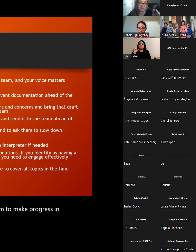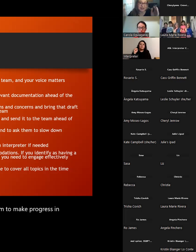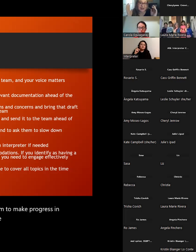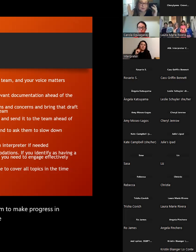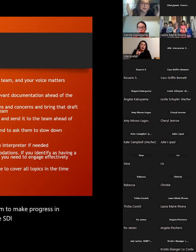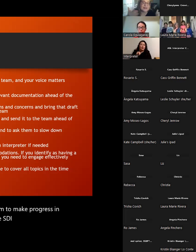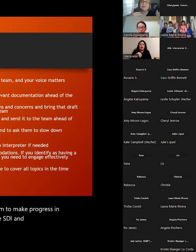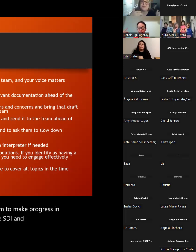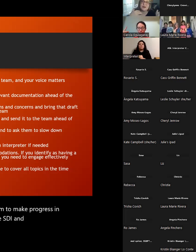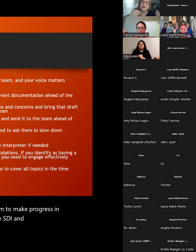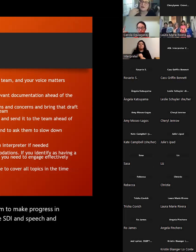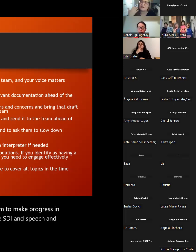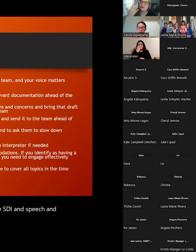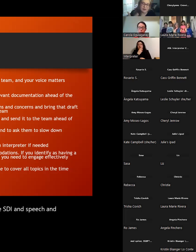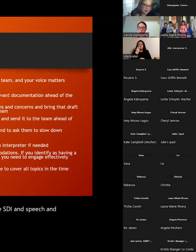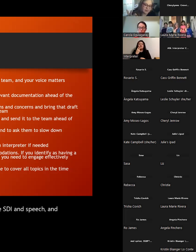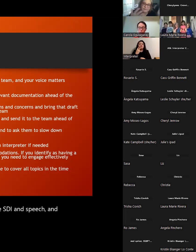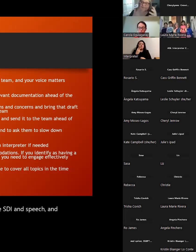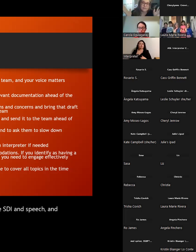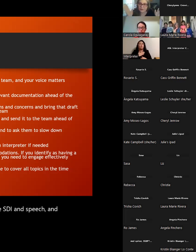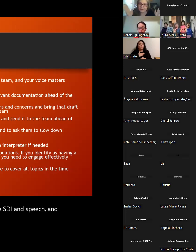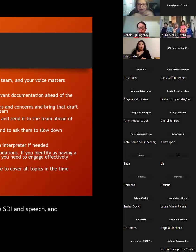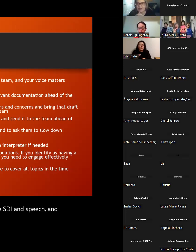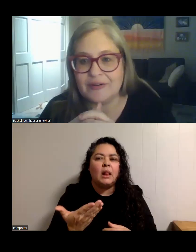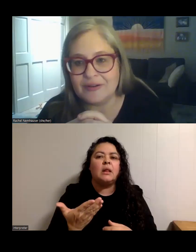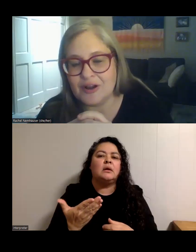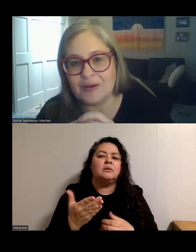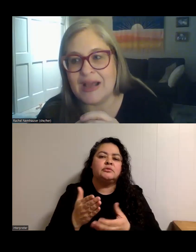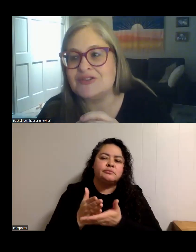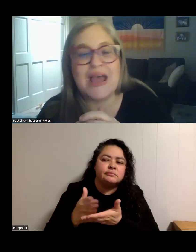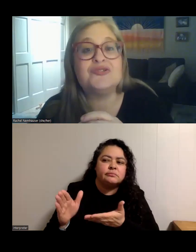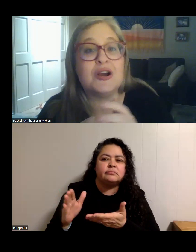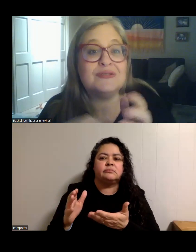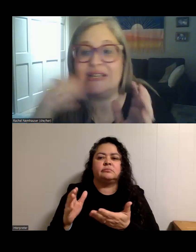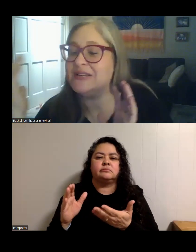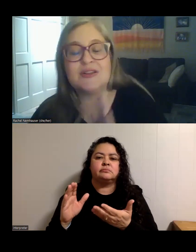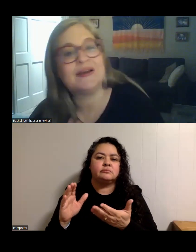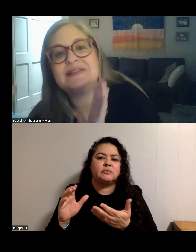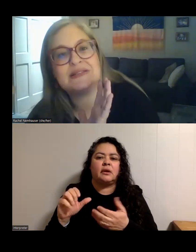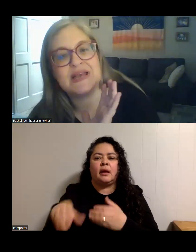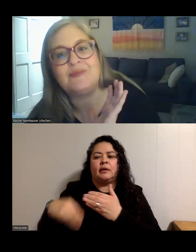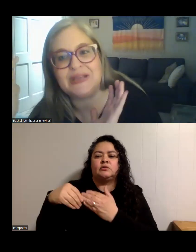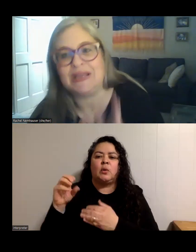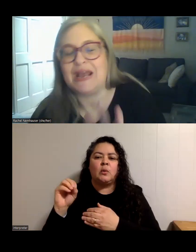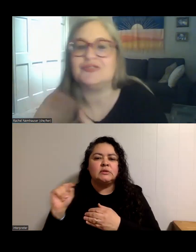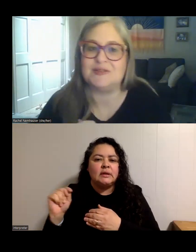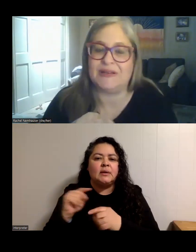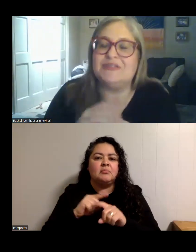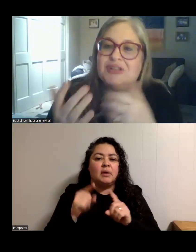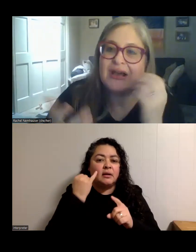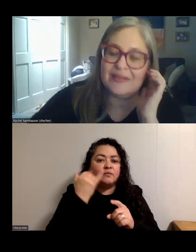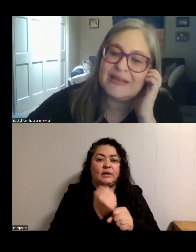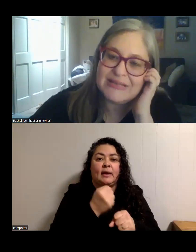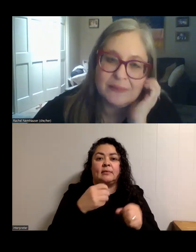speech and i'm willing to forego whatever another you know an extra ot as long as this time we can get extra